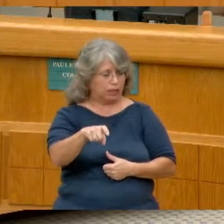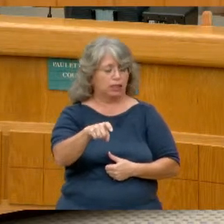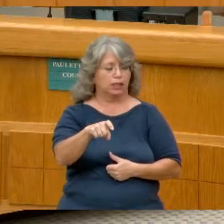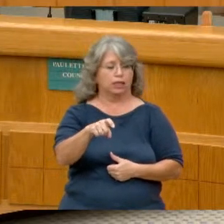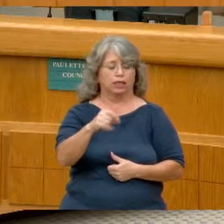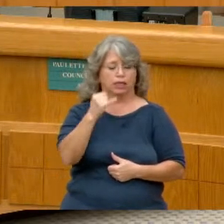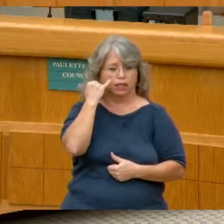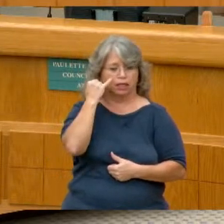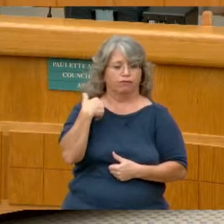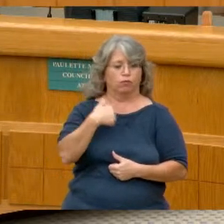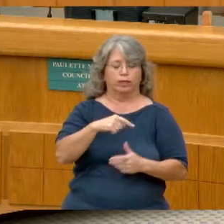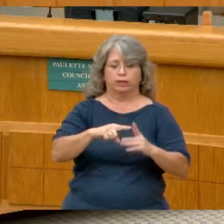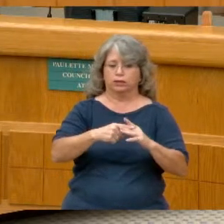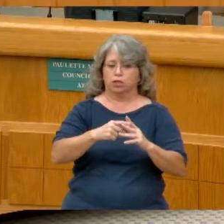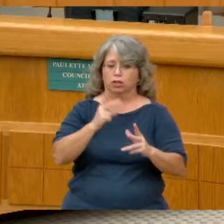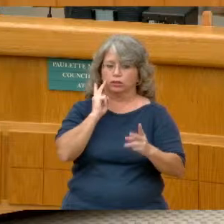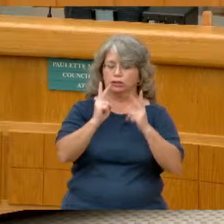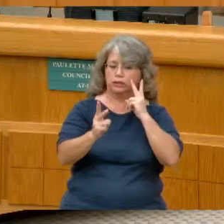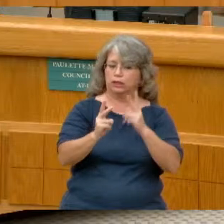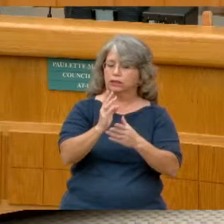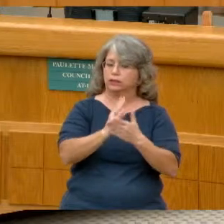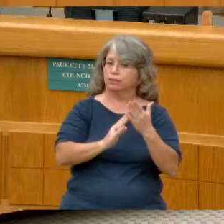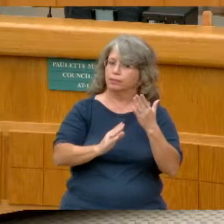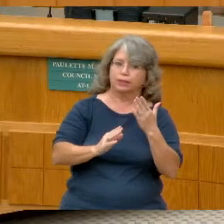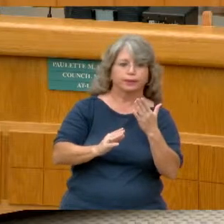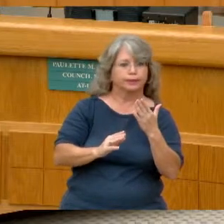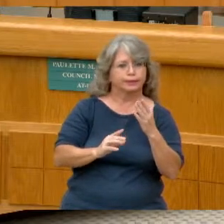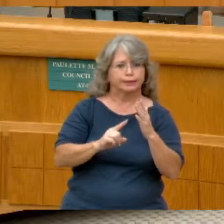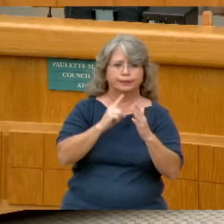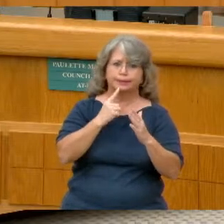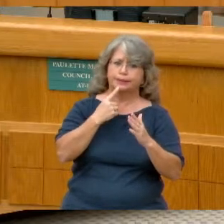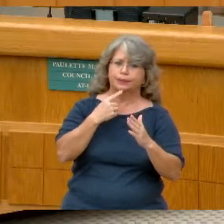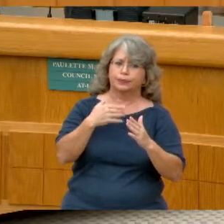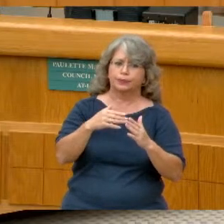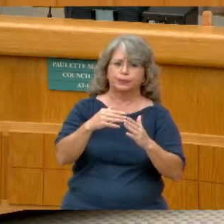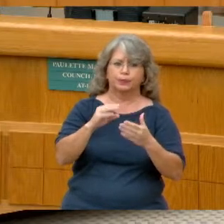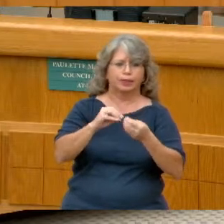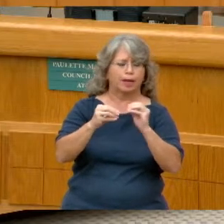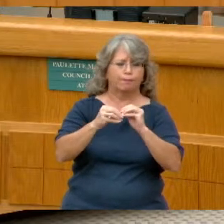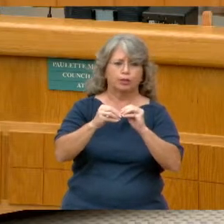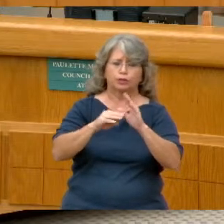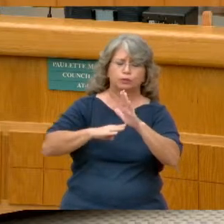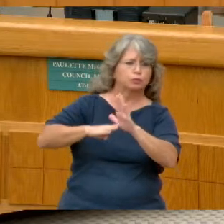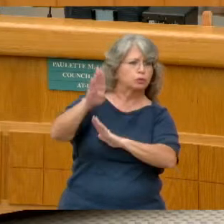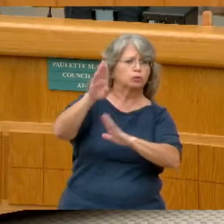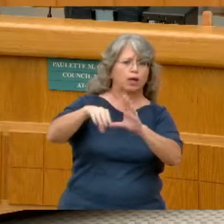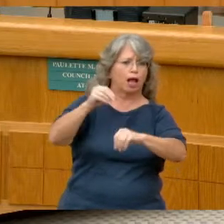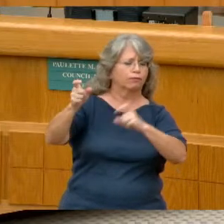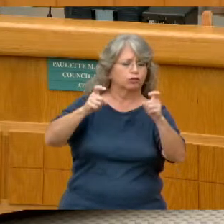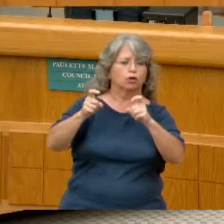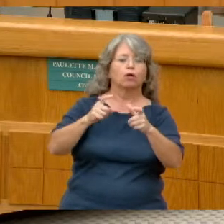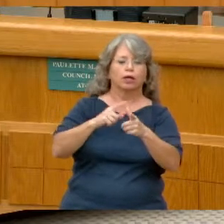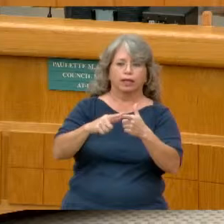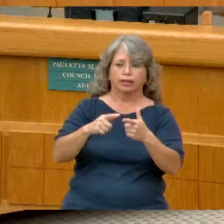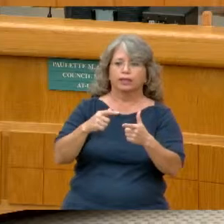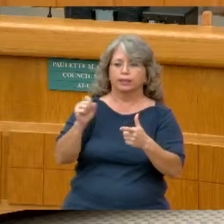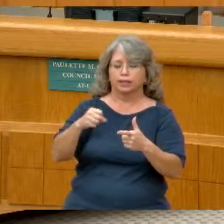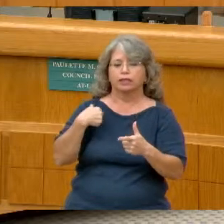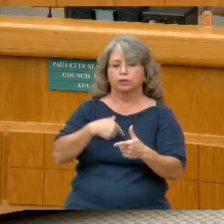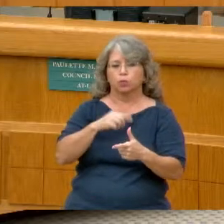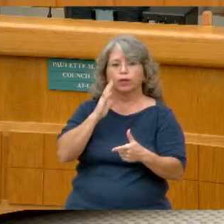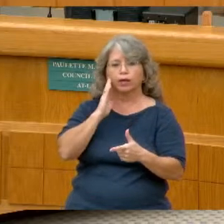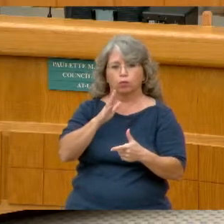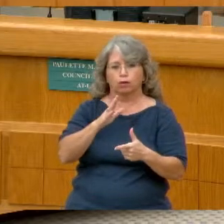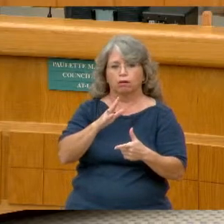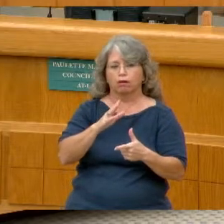seeing that, you know, the numbers are going out of control, basically, yes, we will increase the number of times that we do the